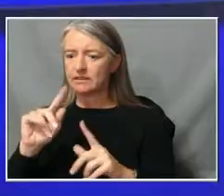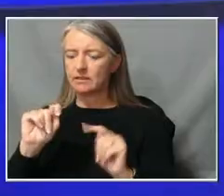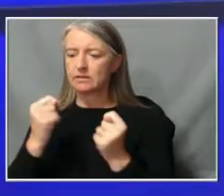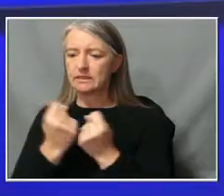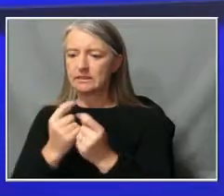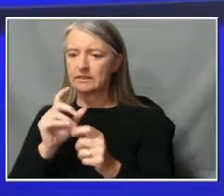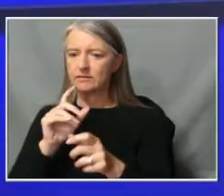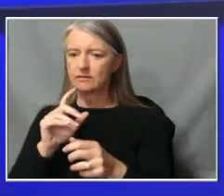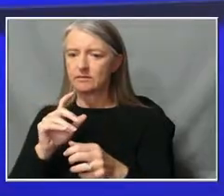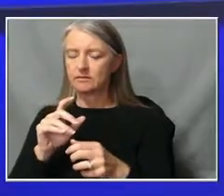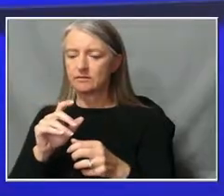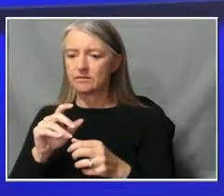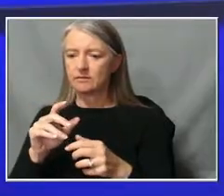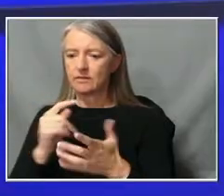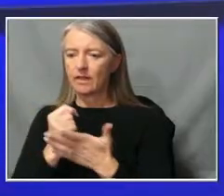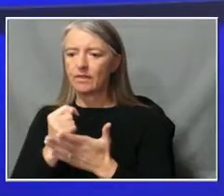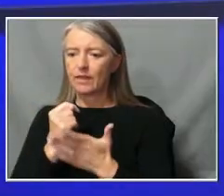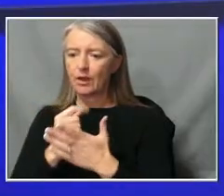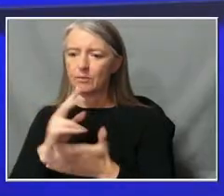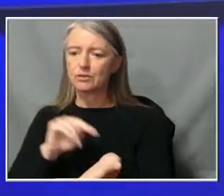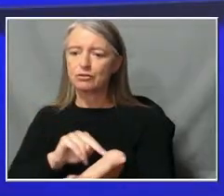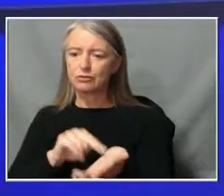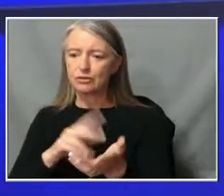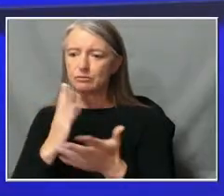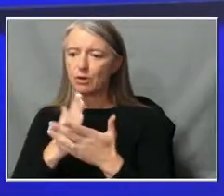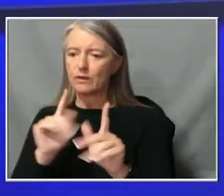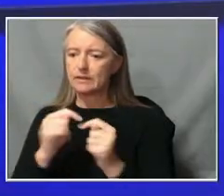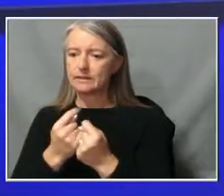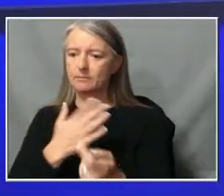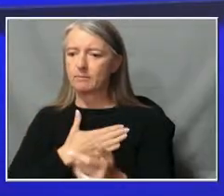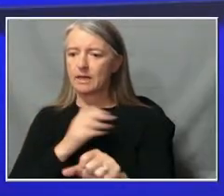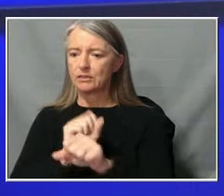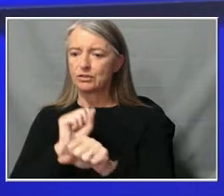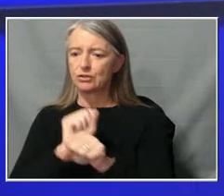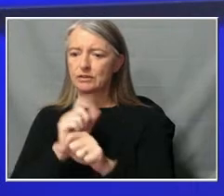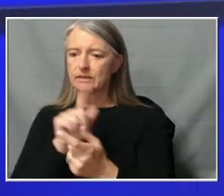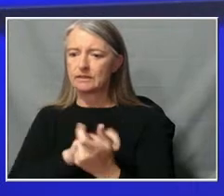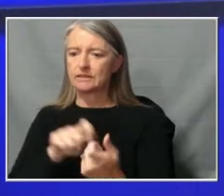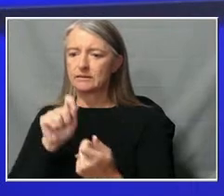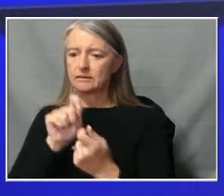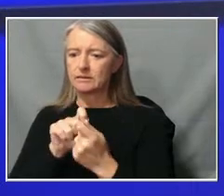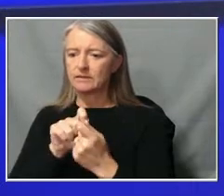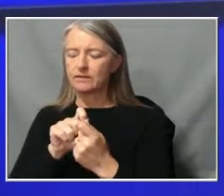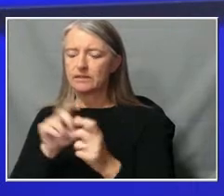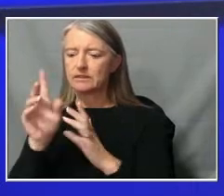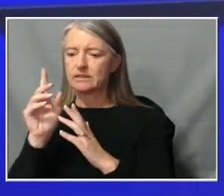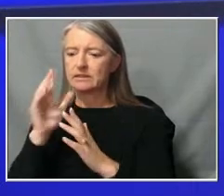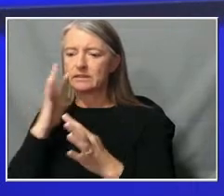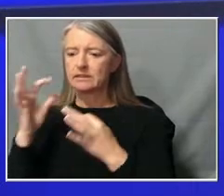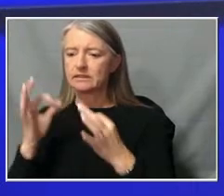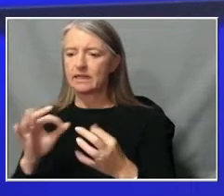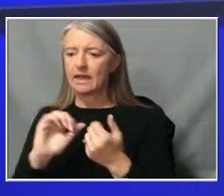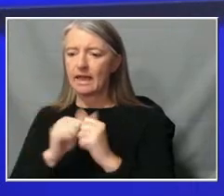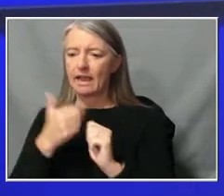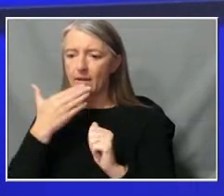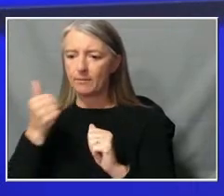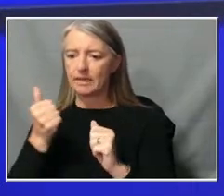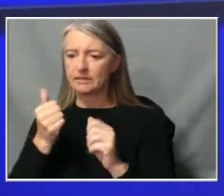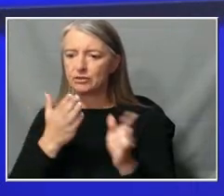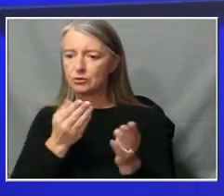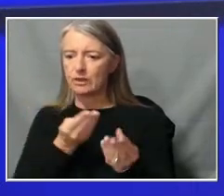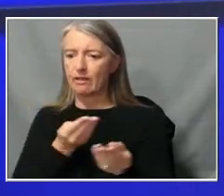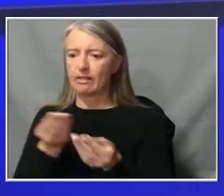and physicists, therapists, nurses, and others, my job is to specifically decide how best to deliver